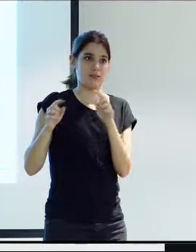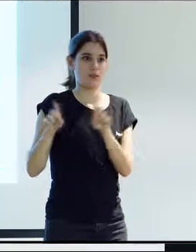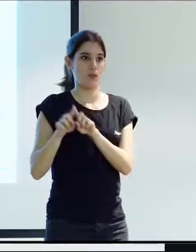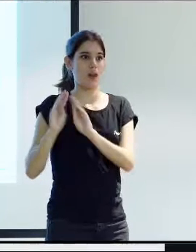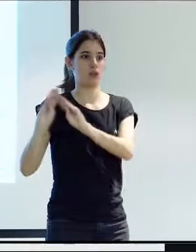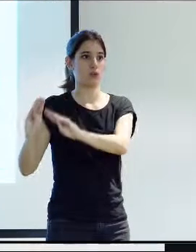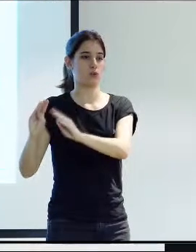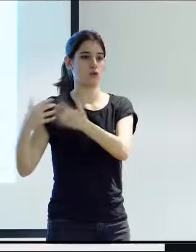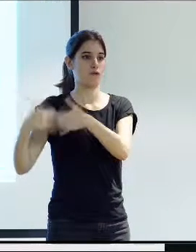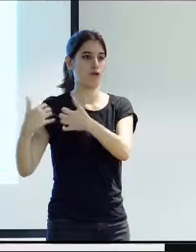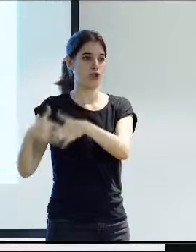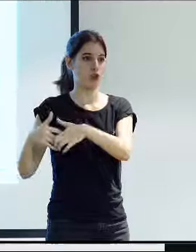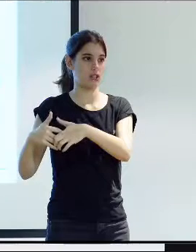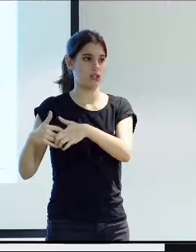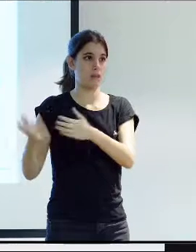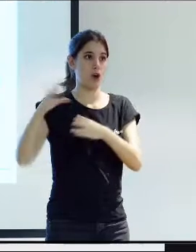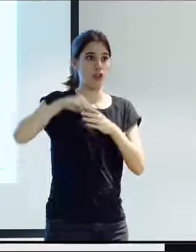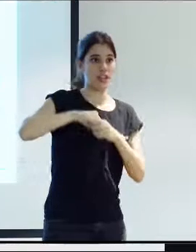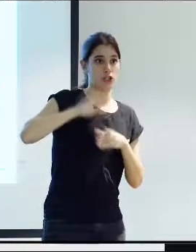person does what he or she has to do